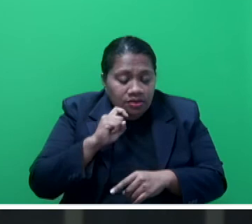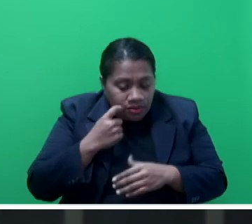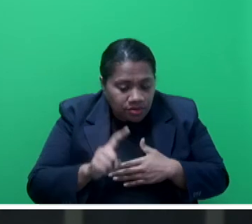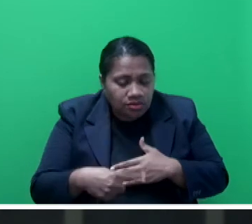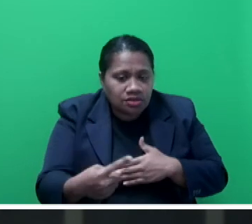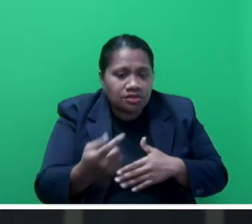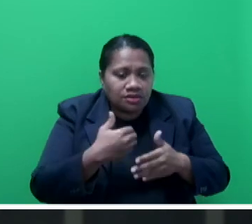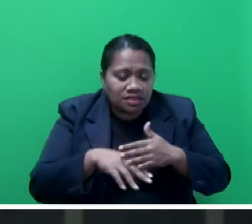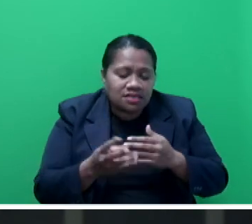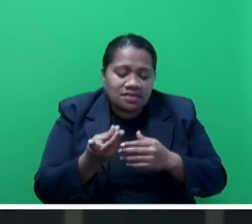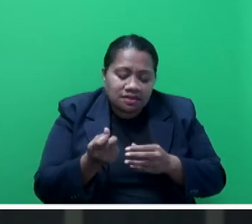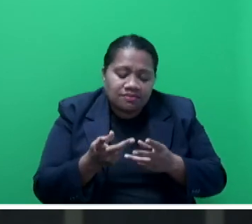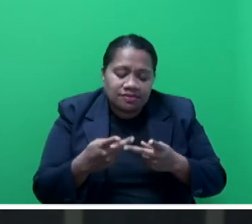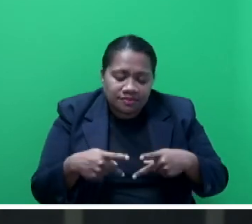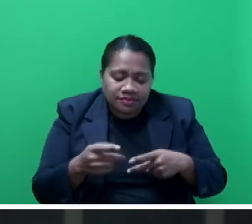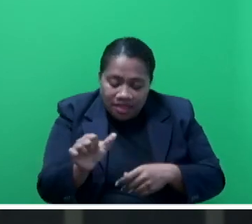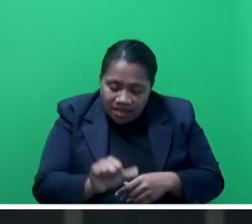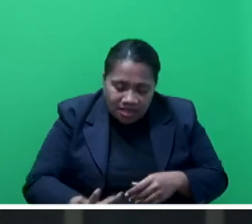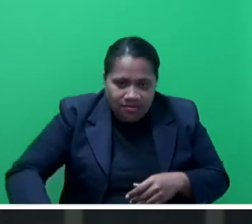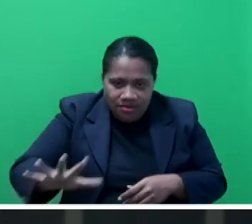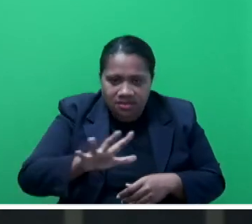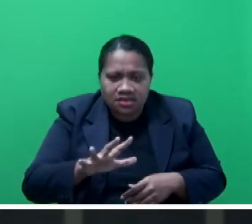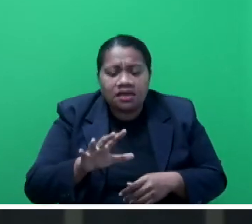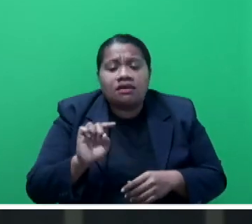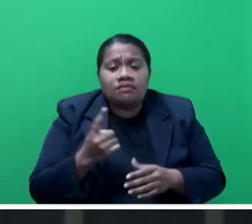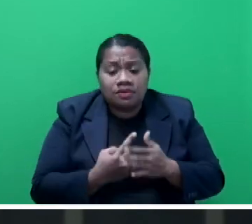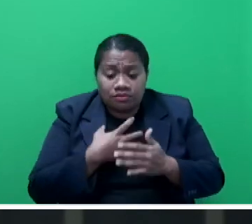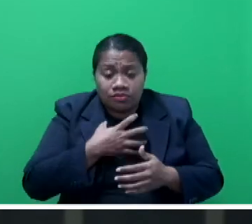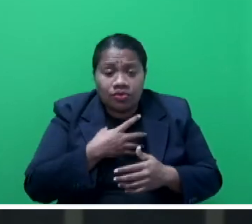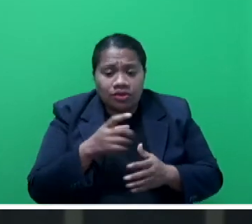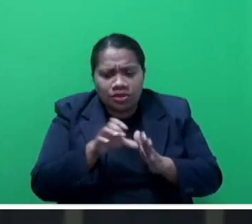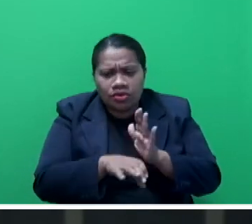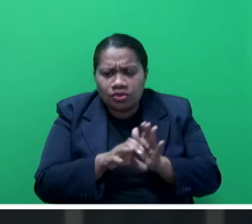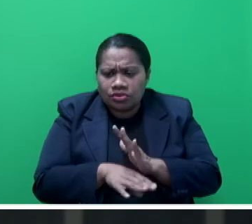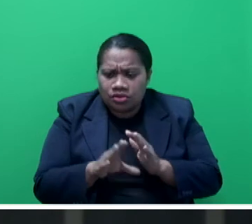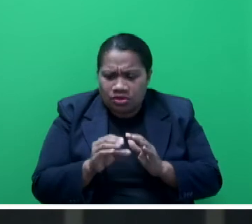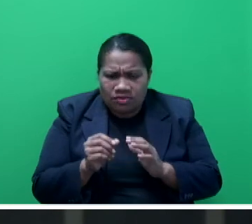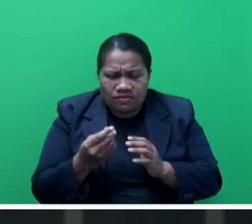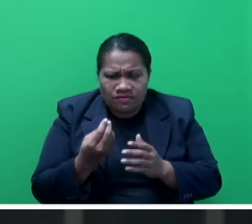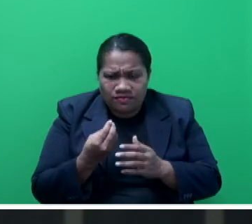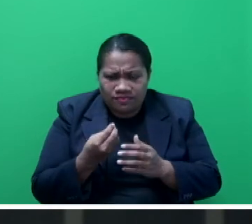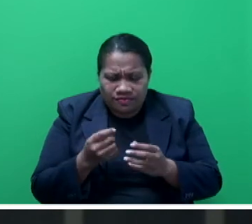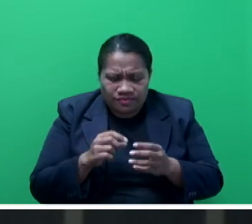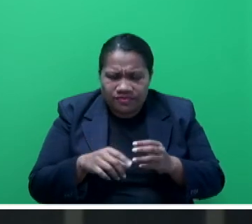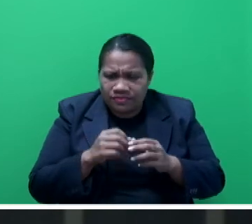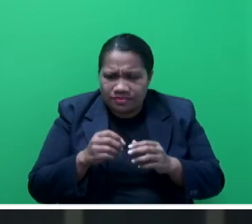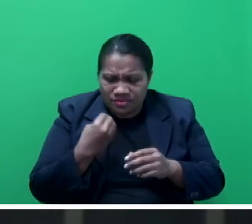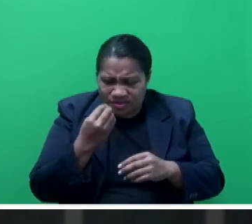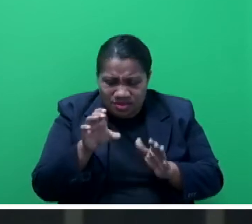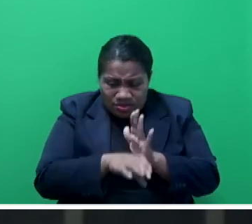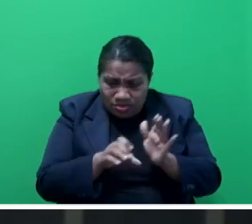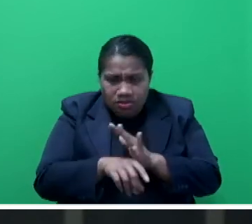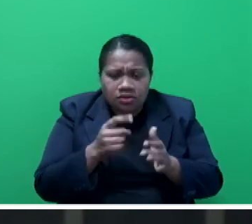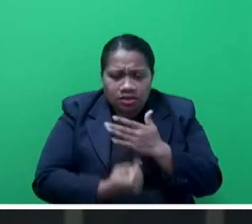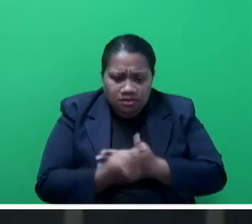areas in some areas. Furthermore, the cost of crude oil keeps rising exponentially, and manual operations do not allow